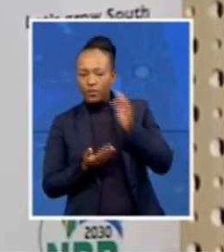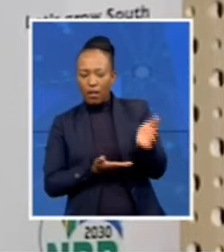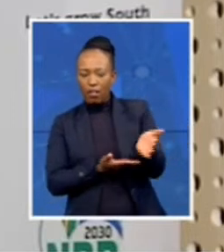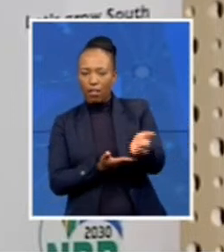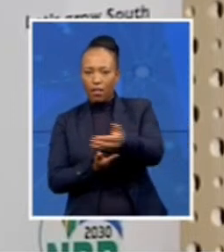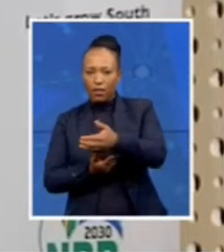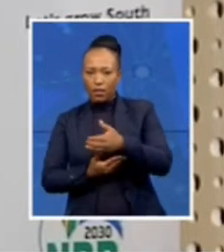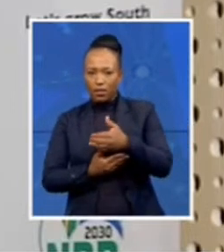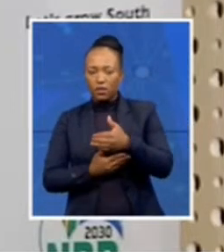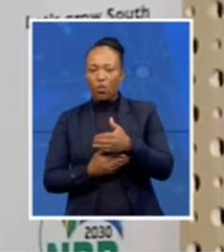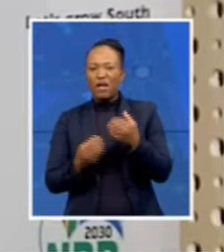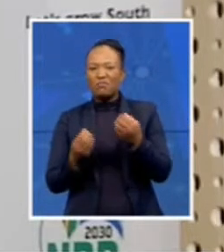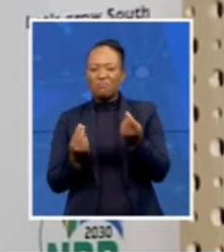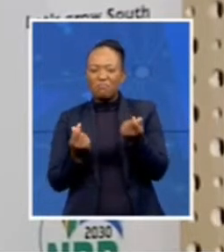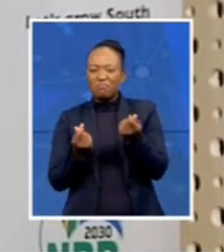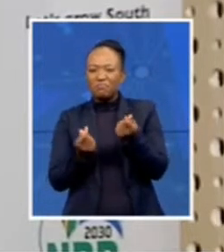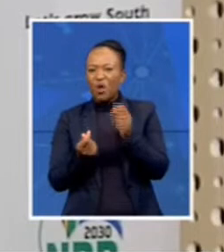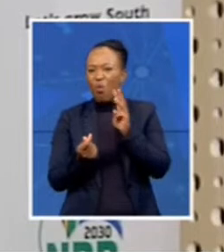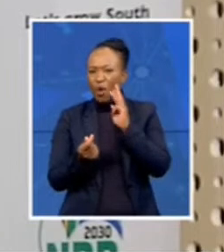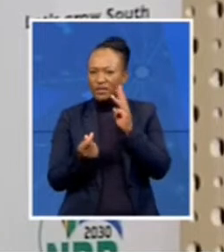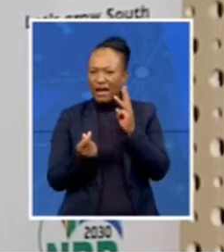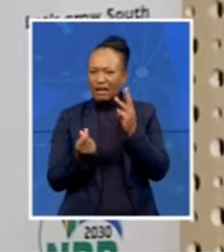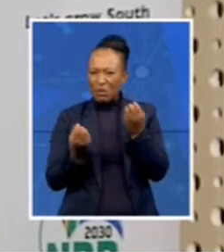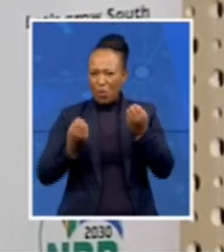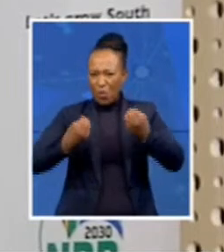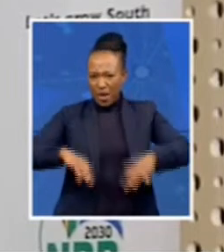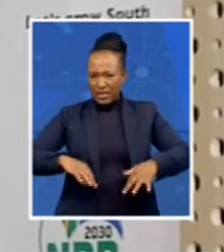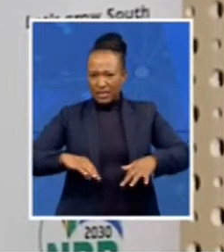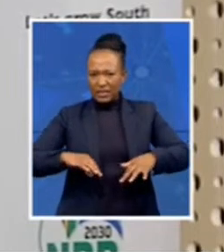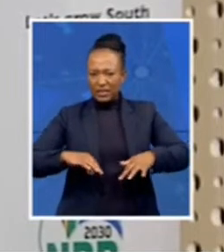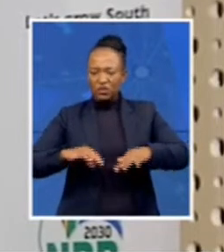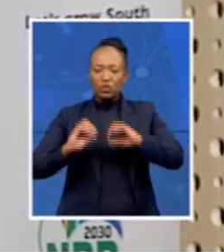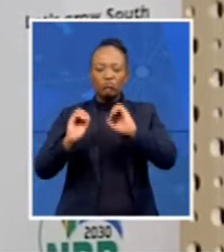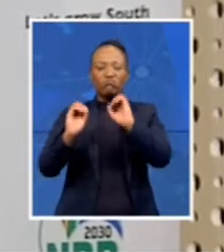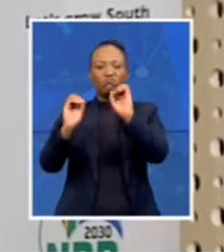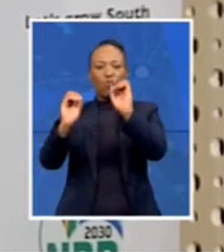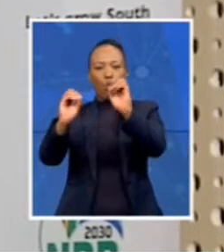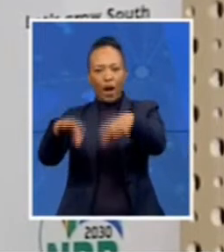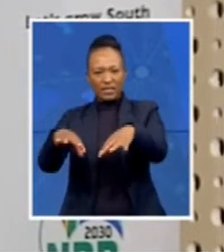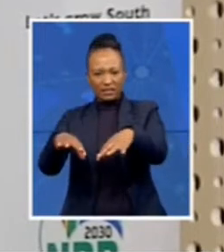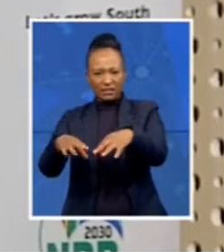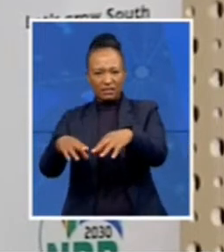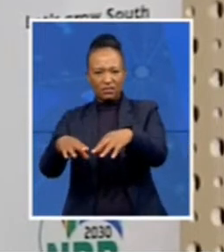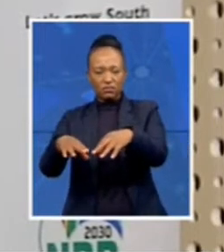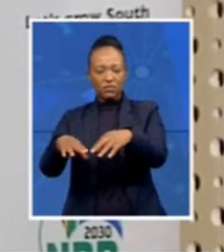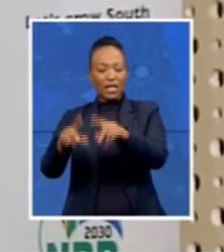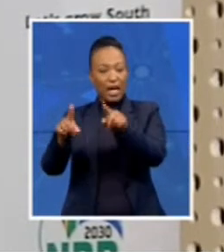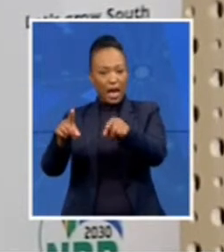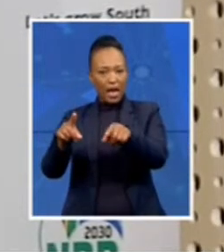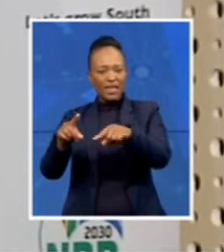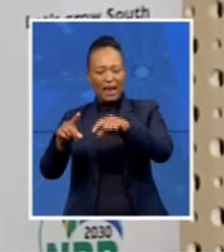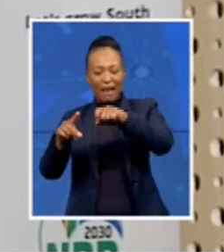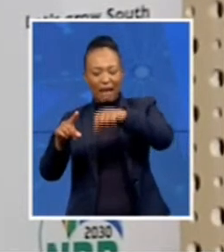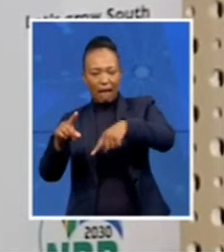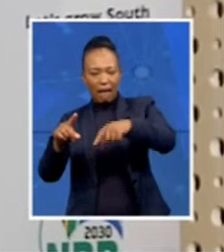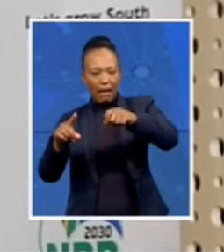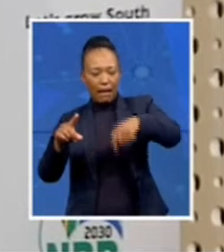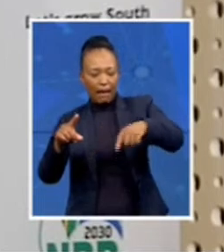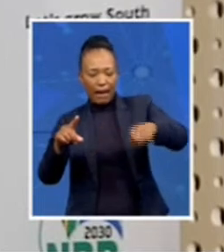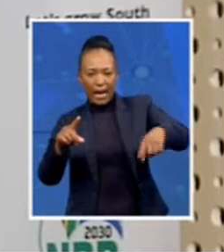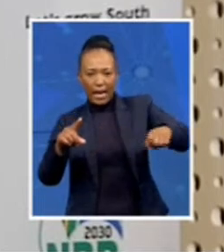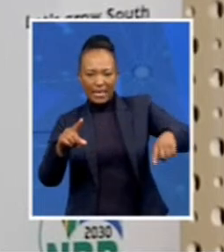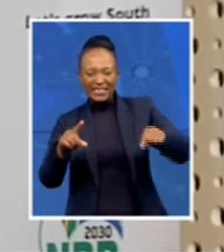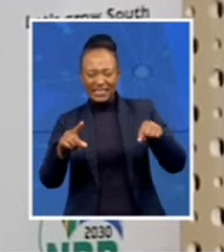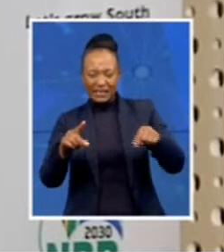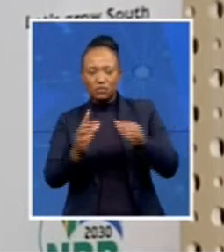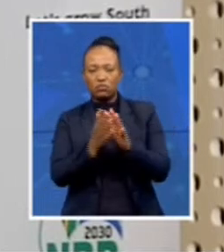to our wastewater treatment works, as well as the works themselves, and from